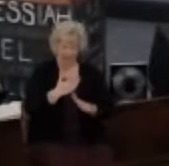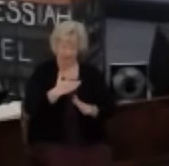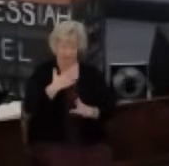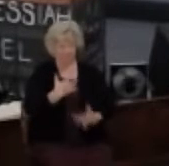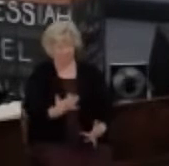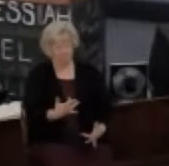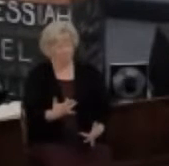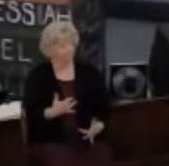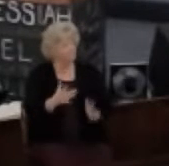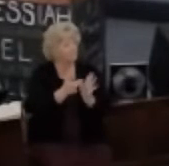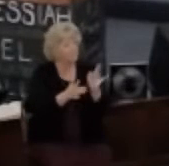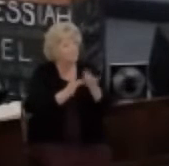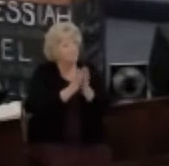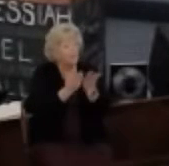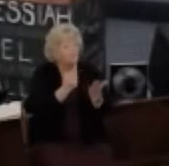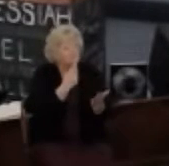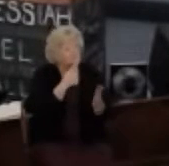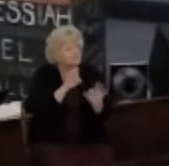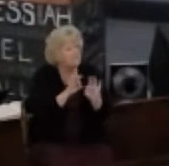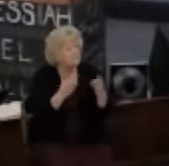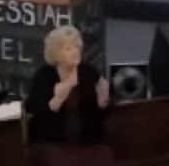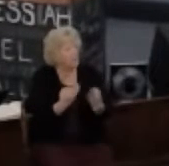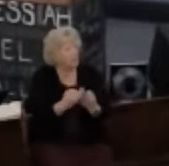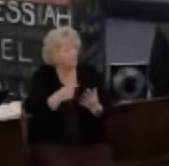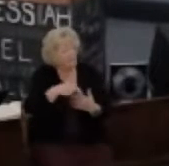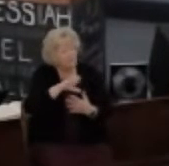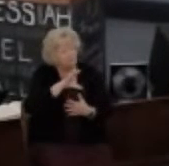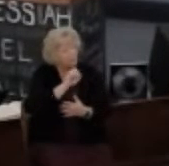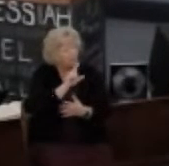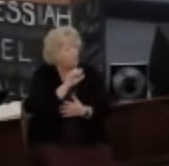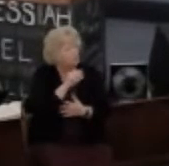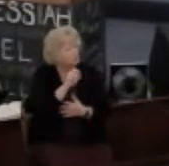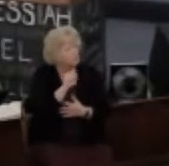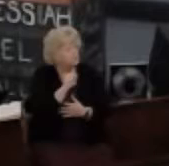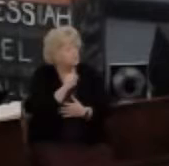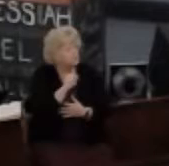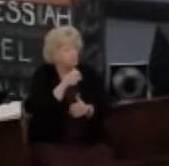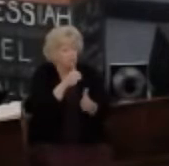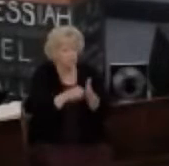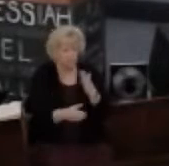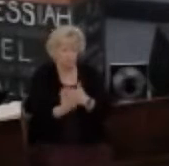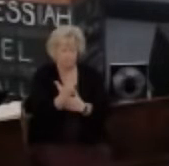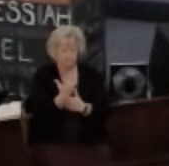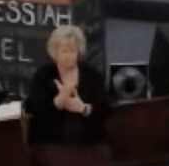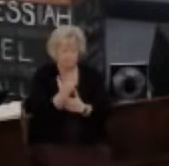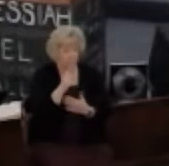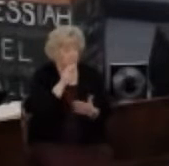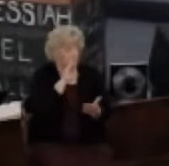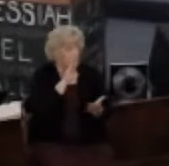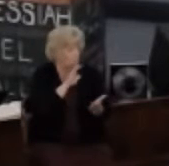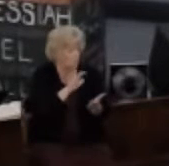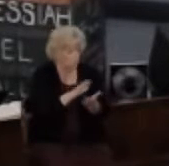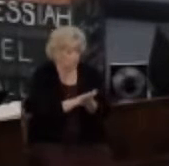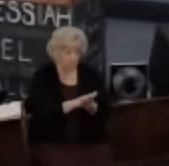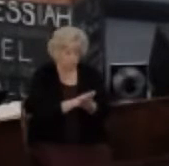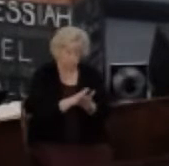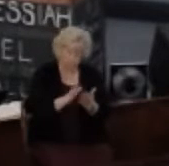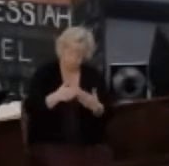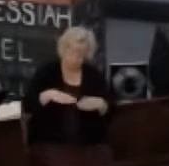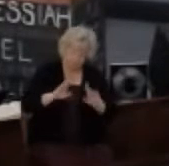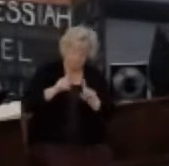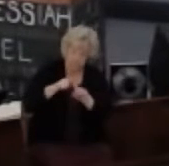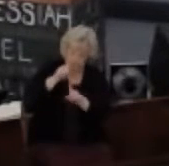Bible defines the way a family should be in Colossians chapter 3, verses 18 through 20, where it says, wives, submit yourselves to